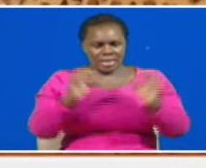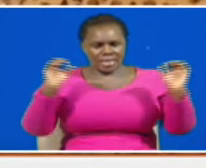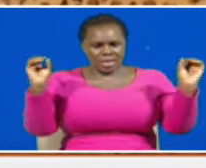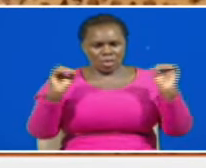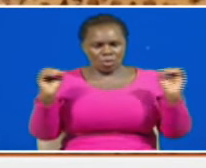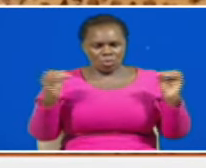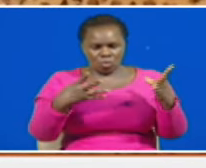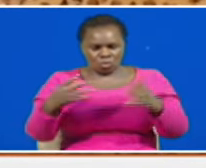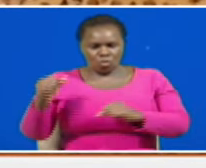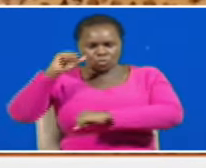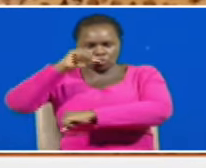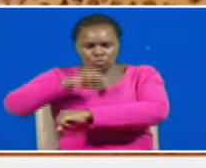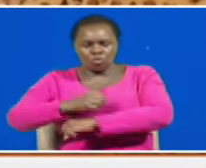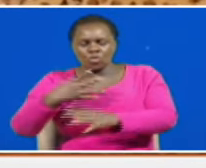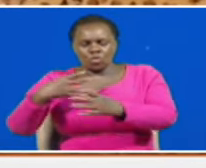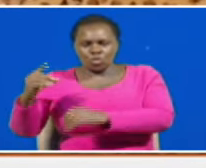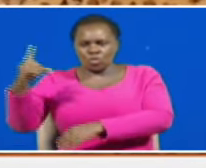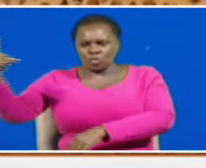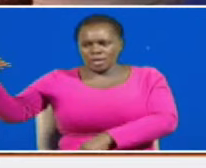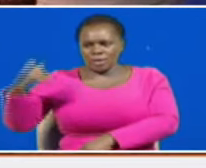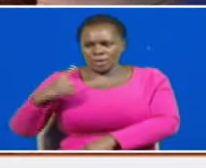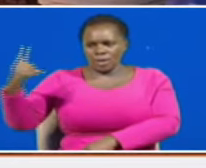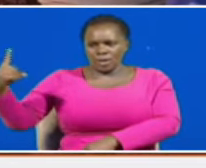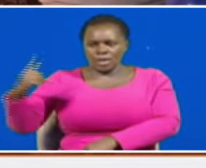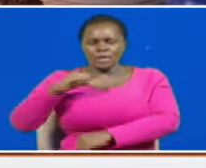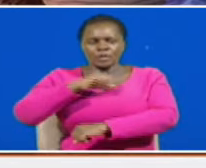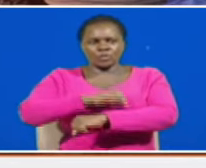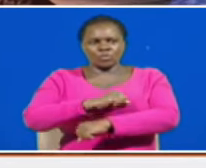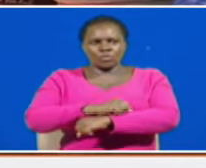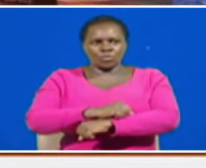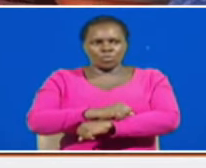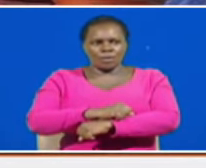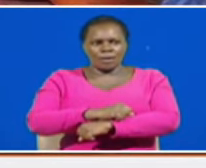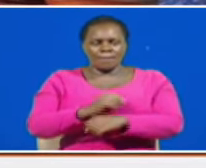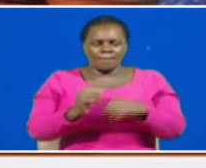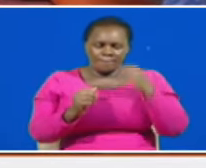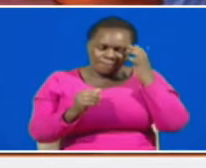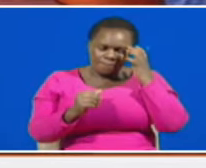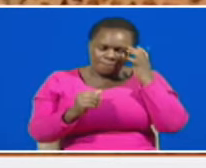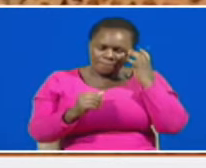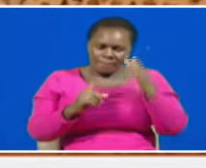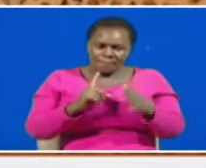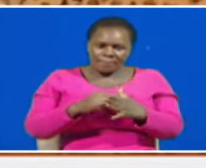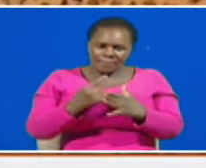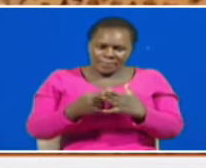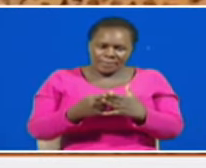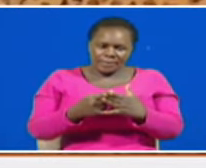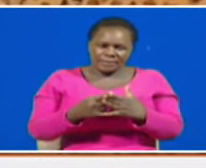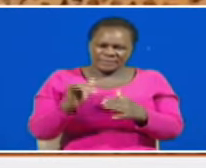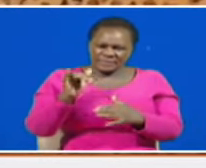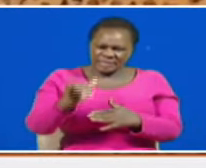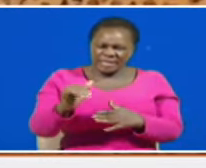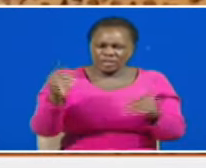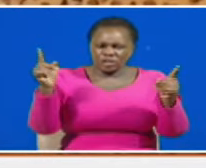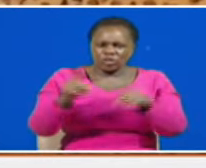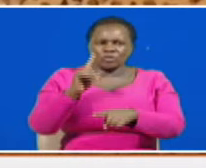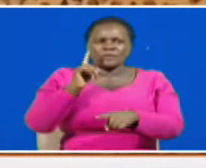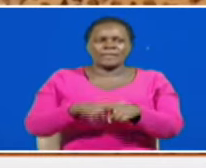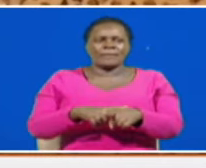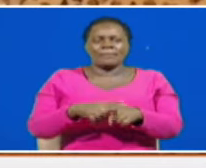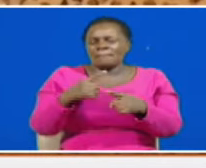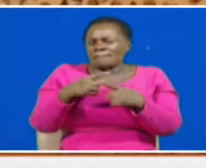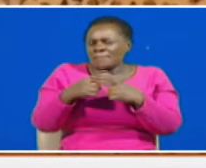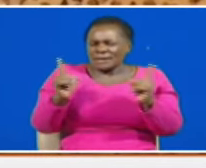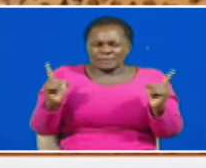shule, wakanipeleka day school ya Voi Precious. Hasa walipopata iko kidogo, wanipeleka